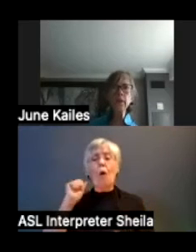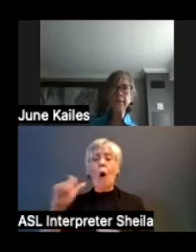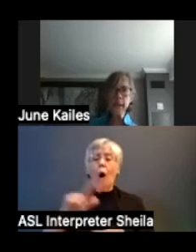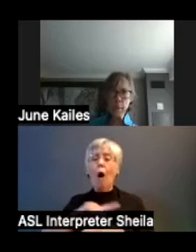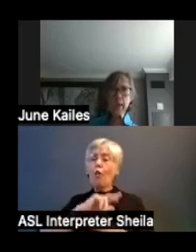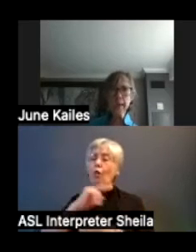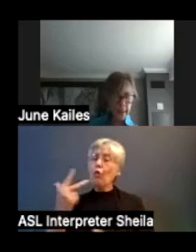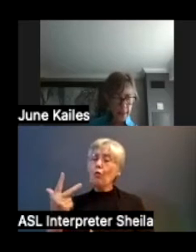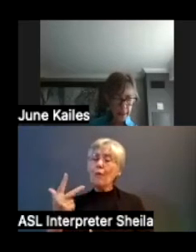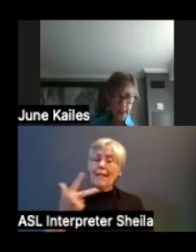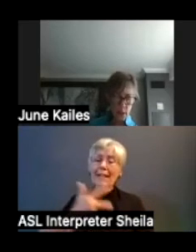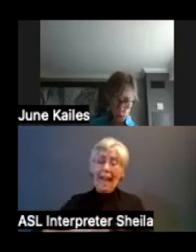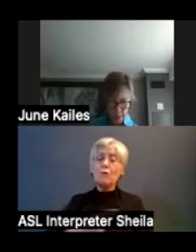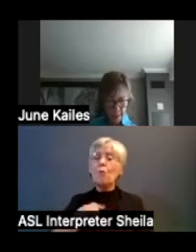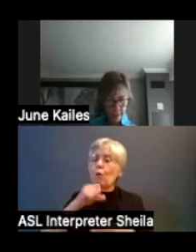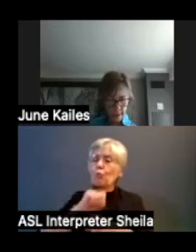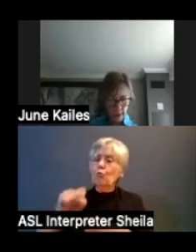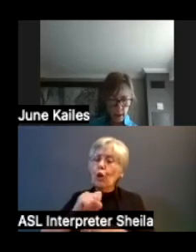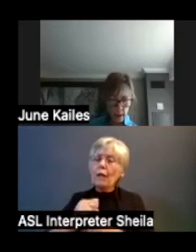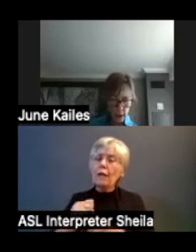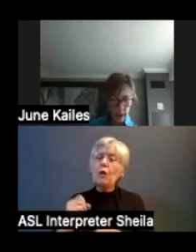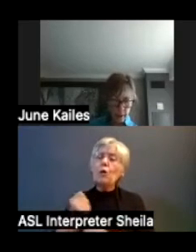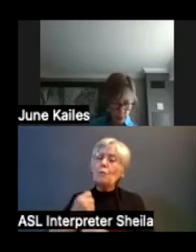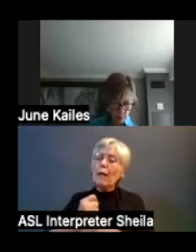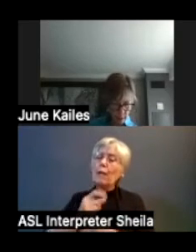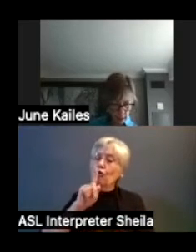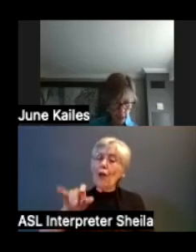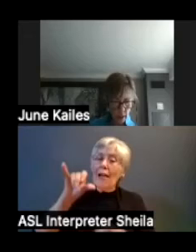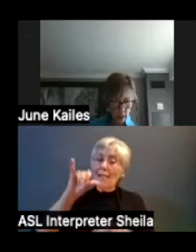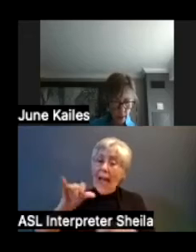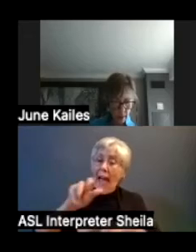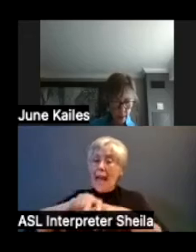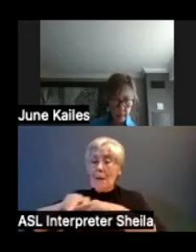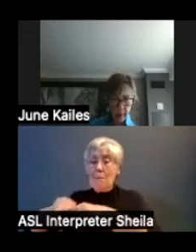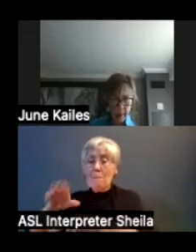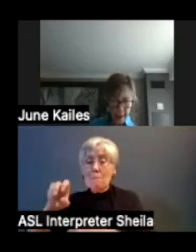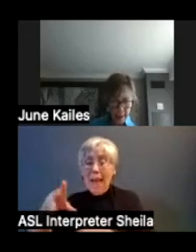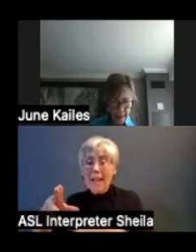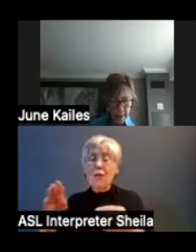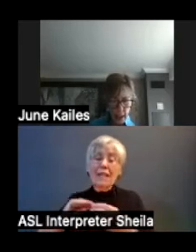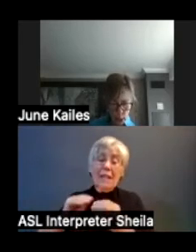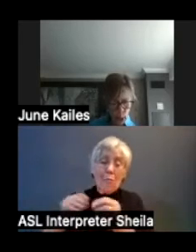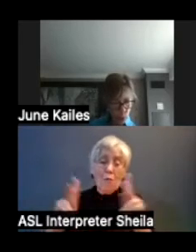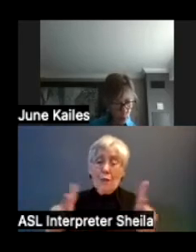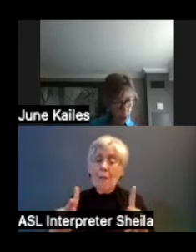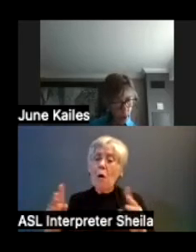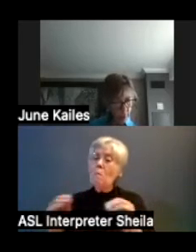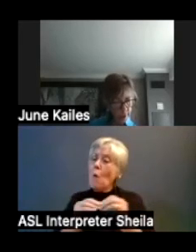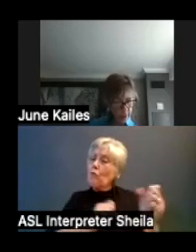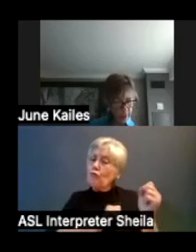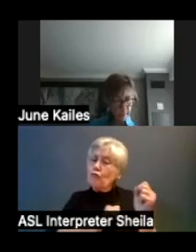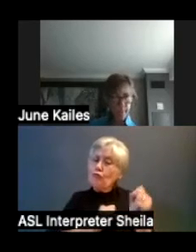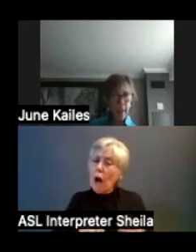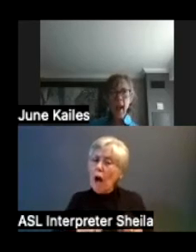works to deepen and strengthen this bench and you,